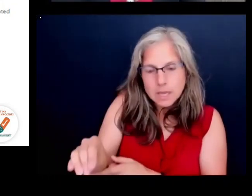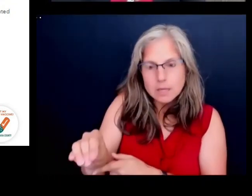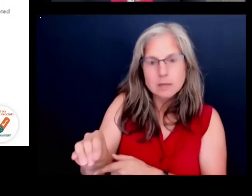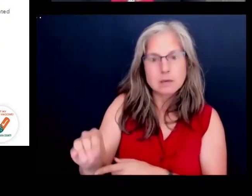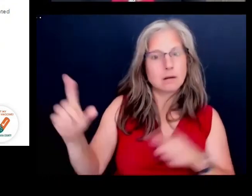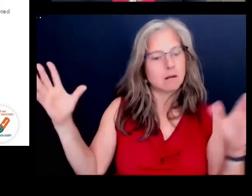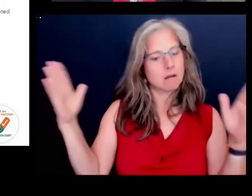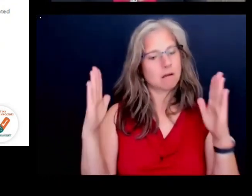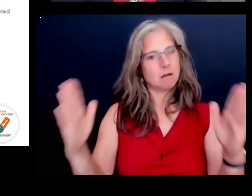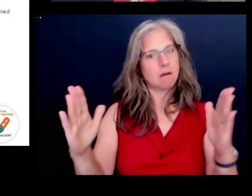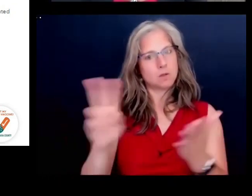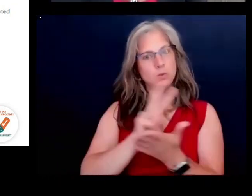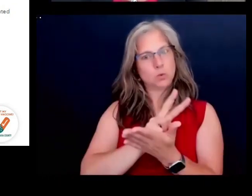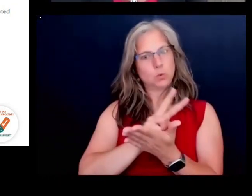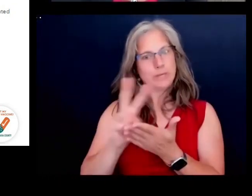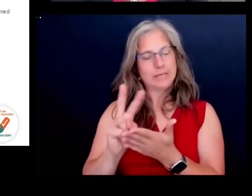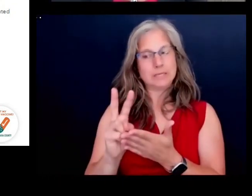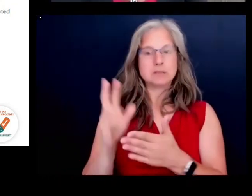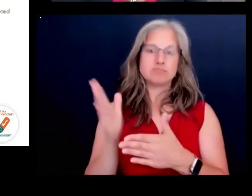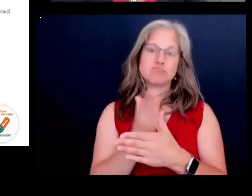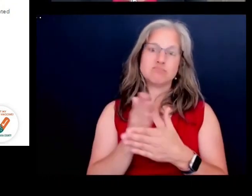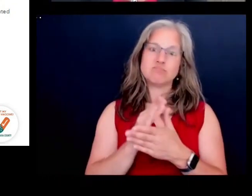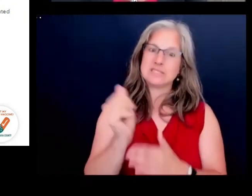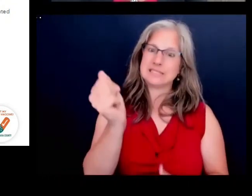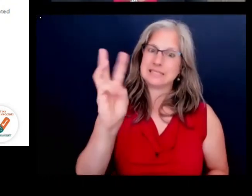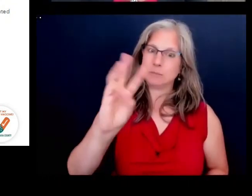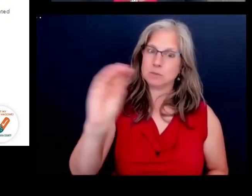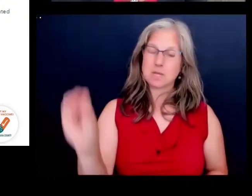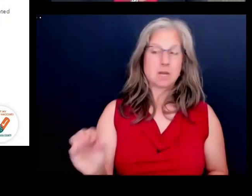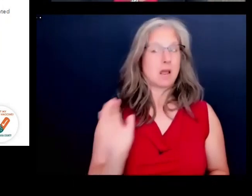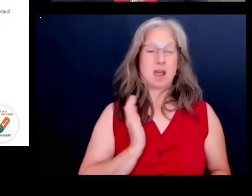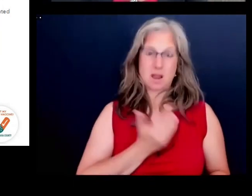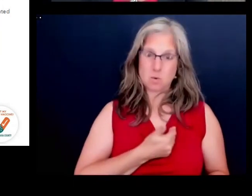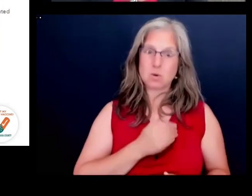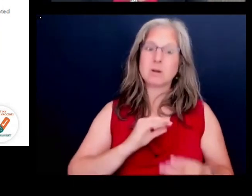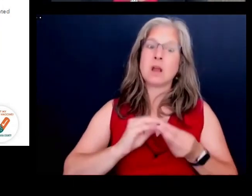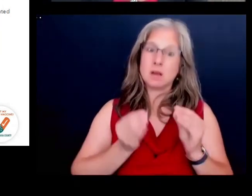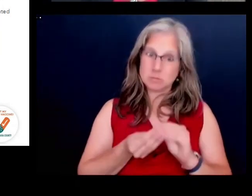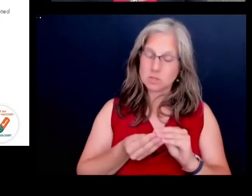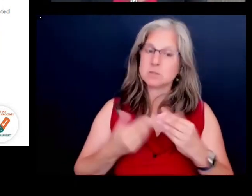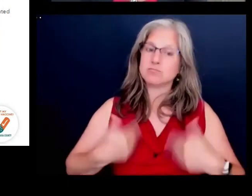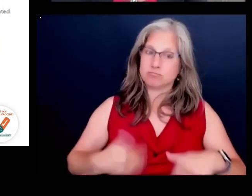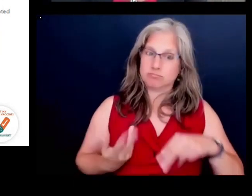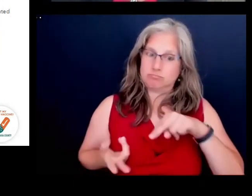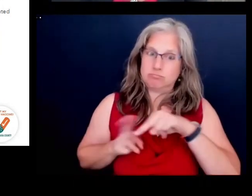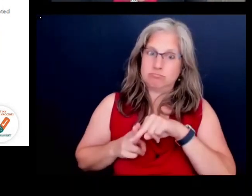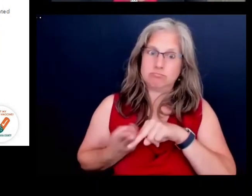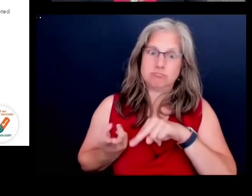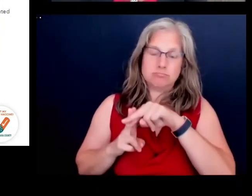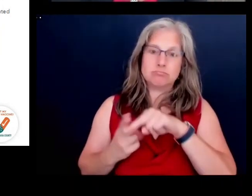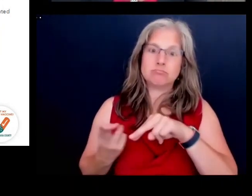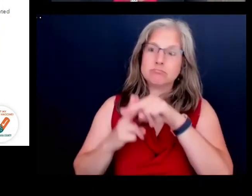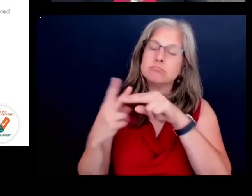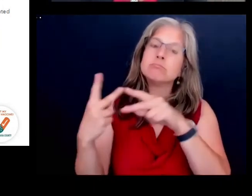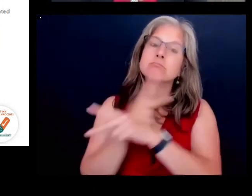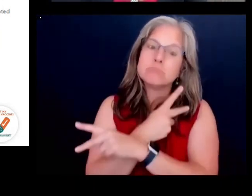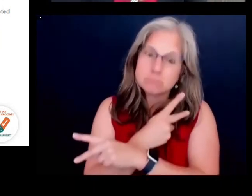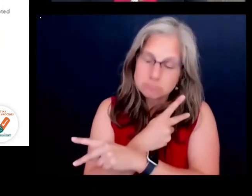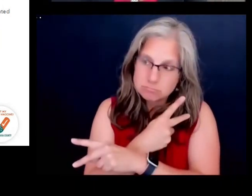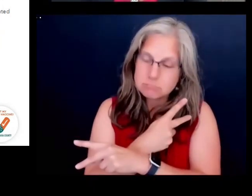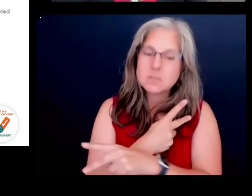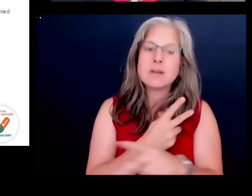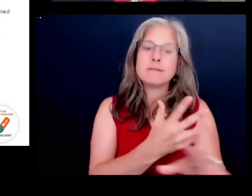increase from a 2-week average of 16. So as you can see, our numbers are increasing